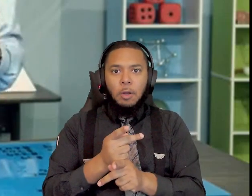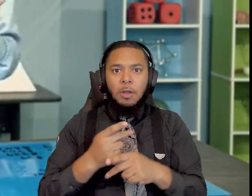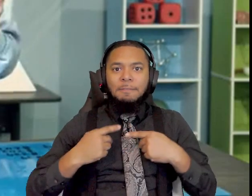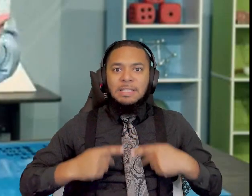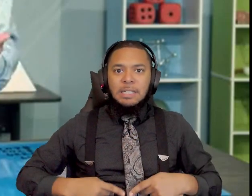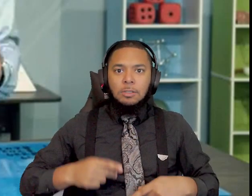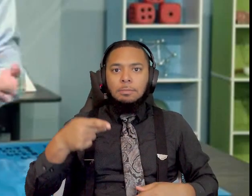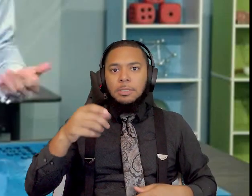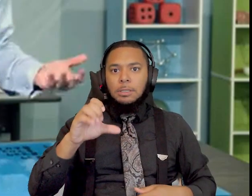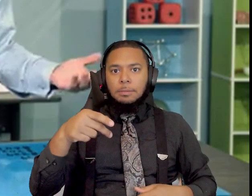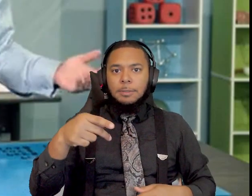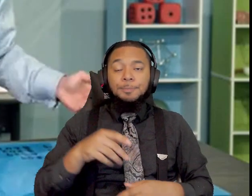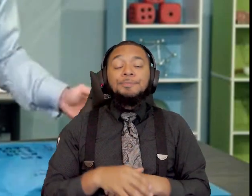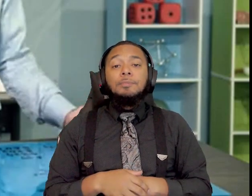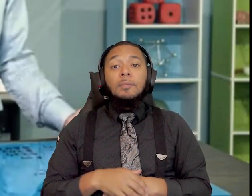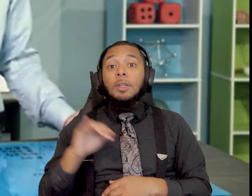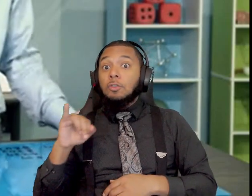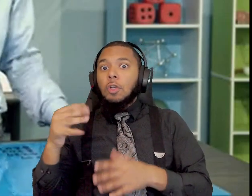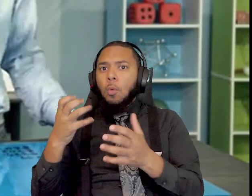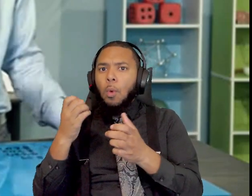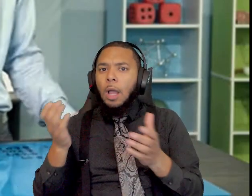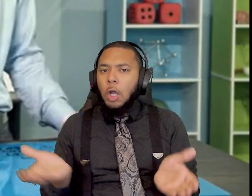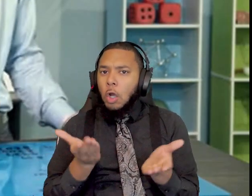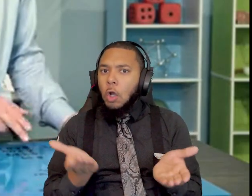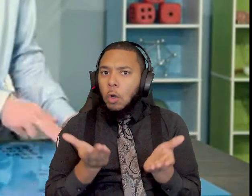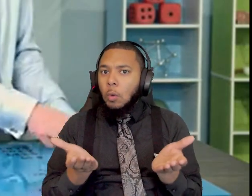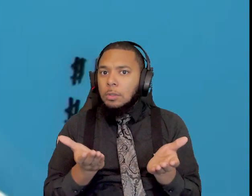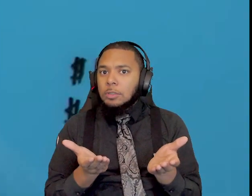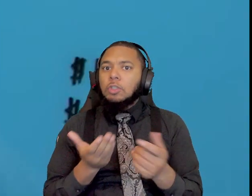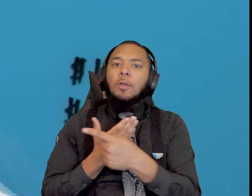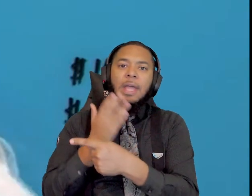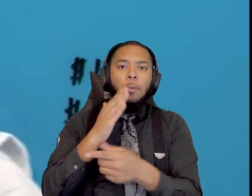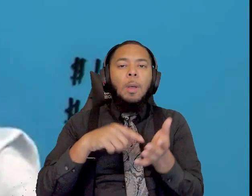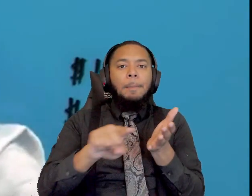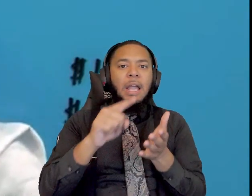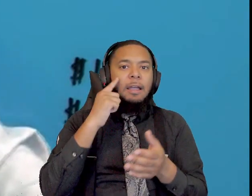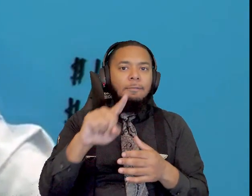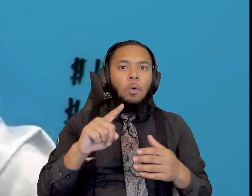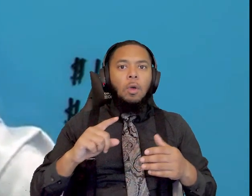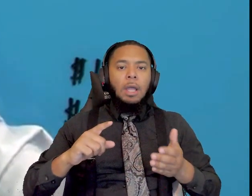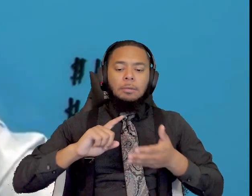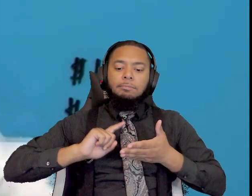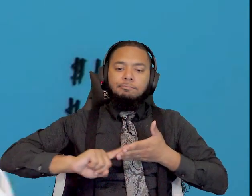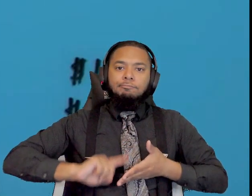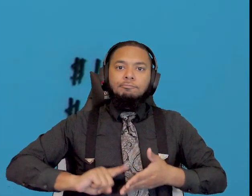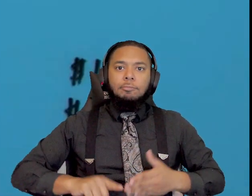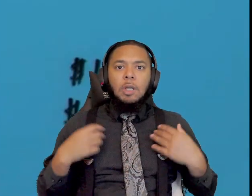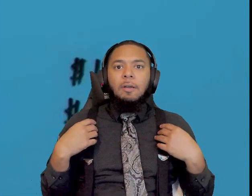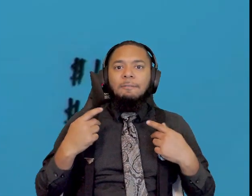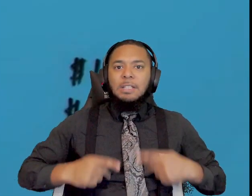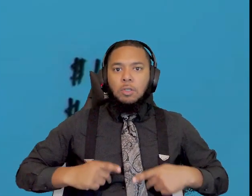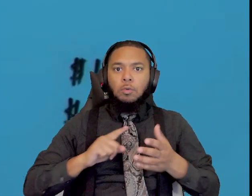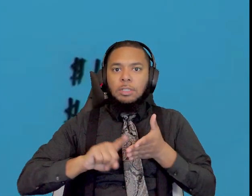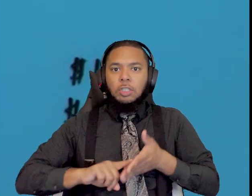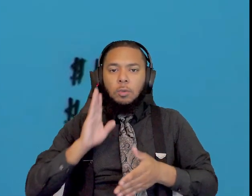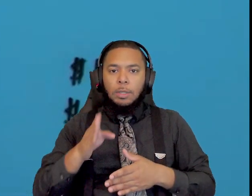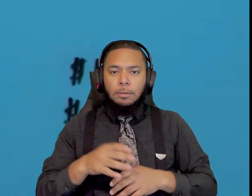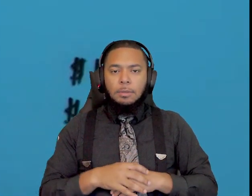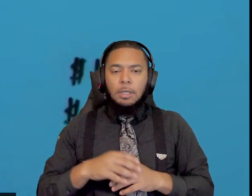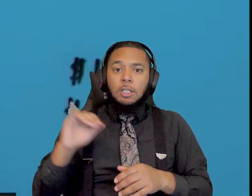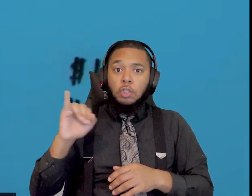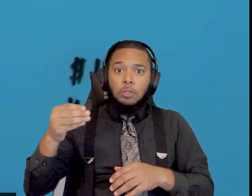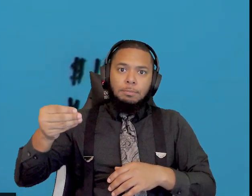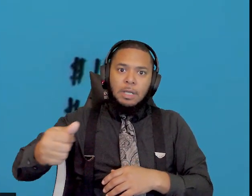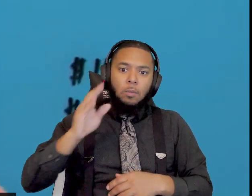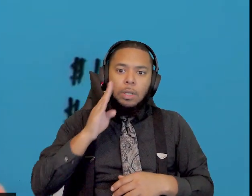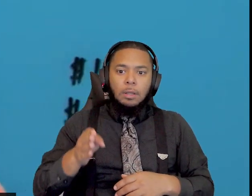want to encourage that and as a result they foot the bill 100% so your wellness exams will be covered now your monthly premium this is